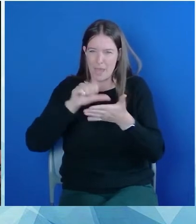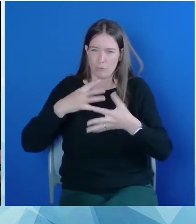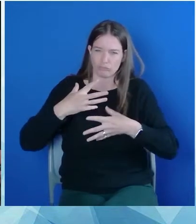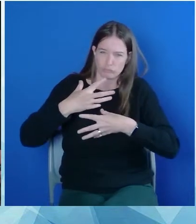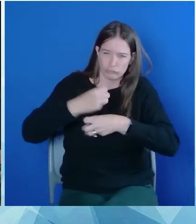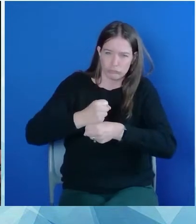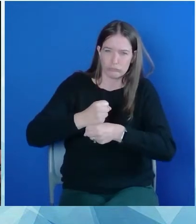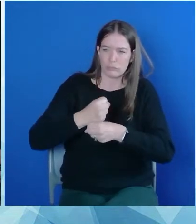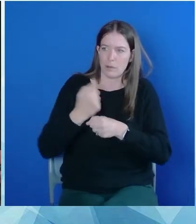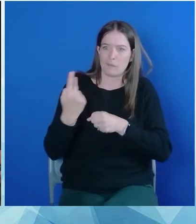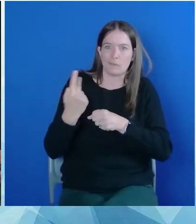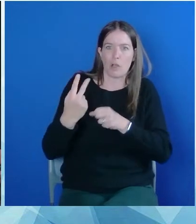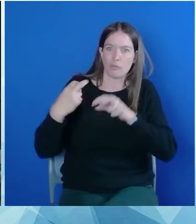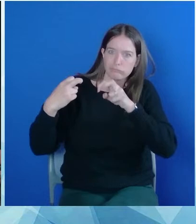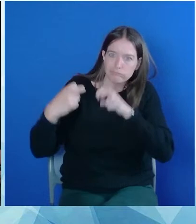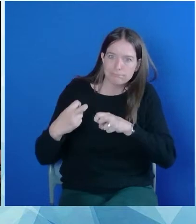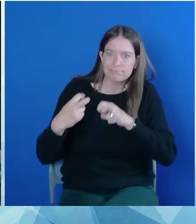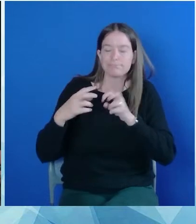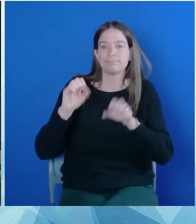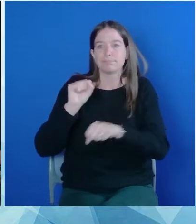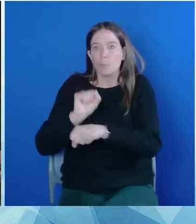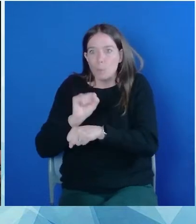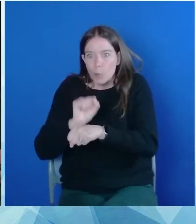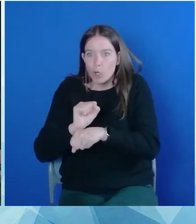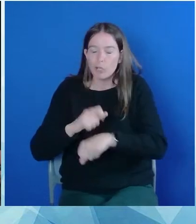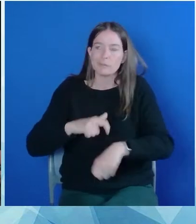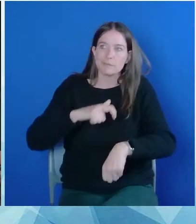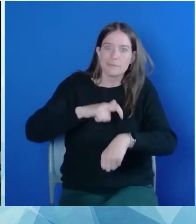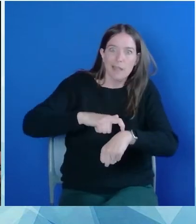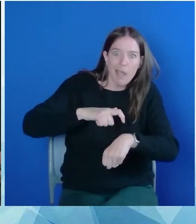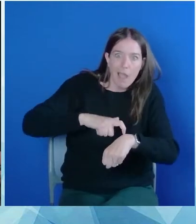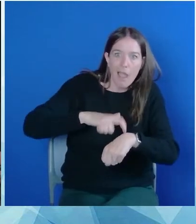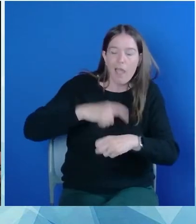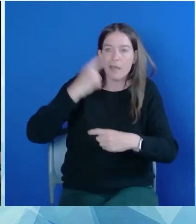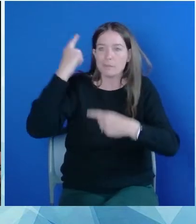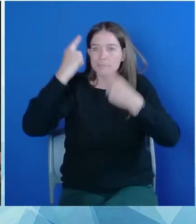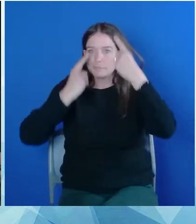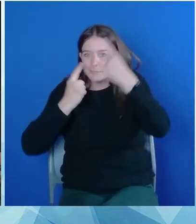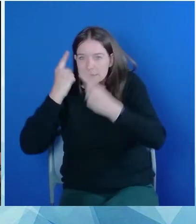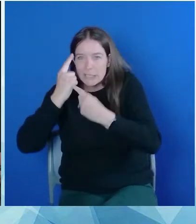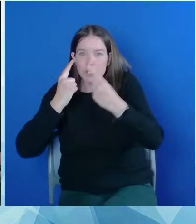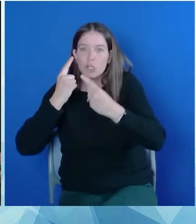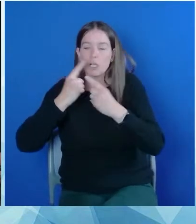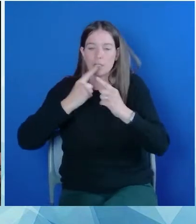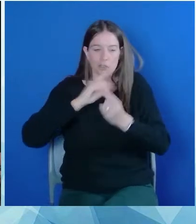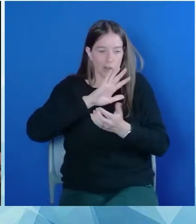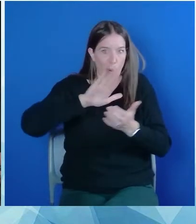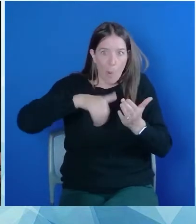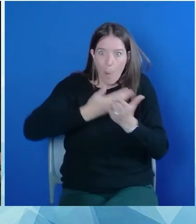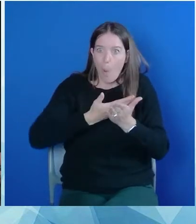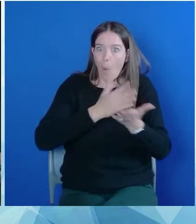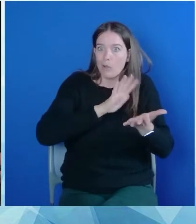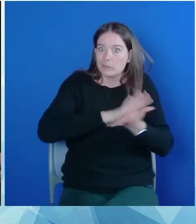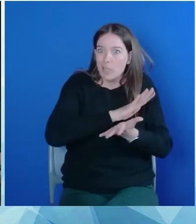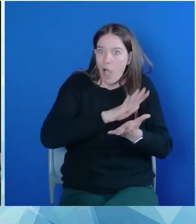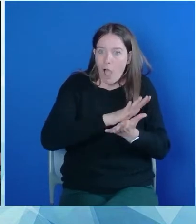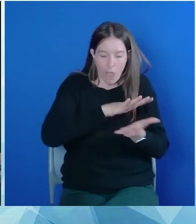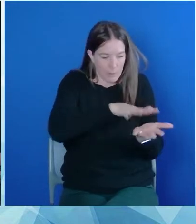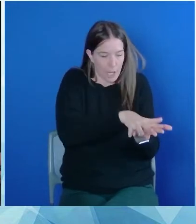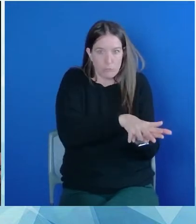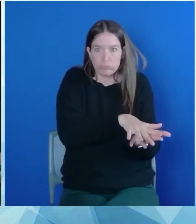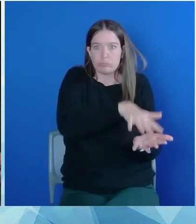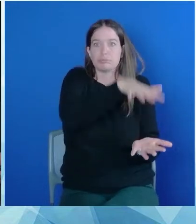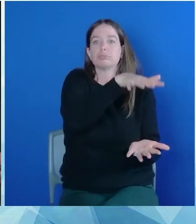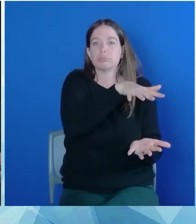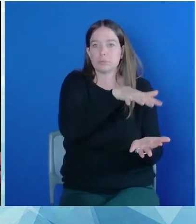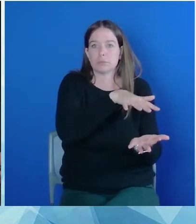that we did and the time and the consideration in reviewing all the documents that I have compiled together. I've